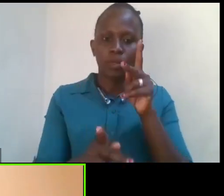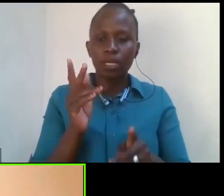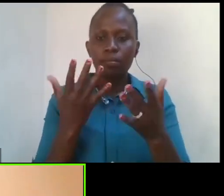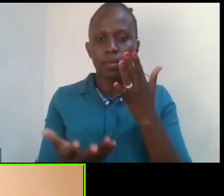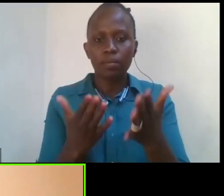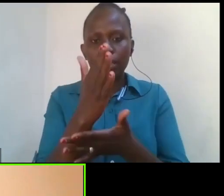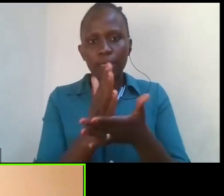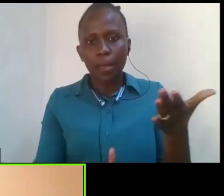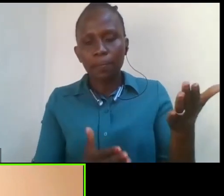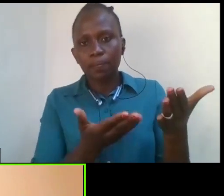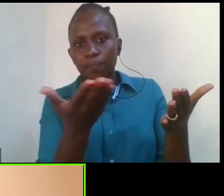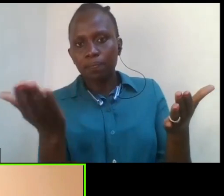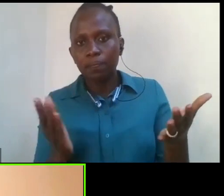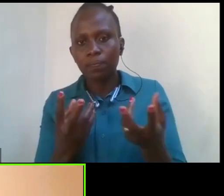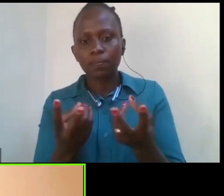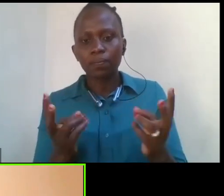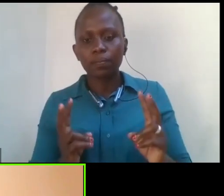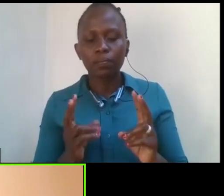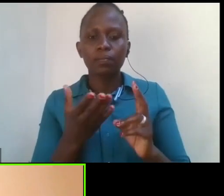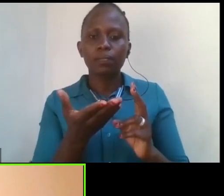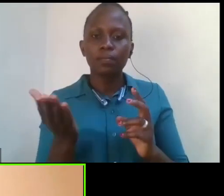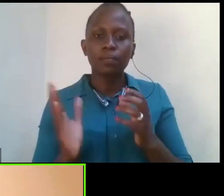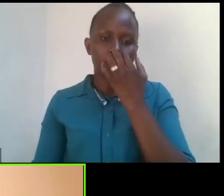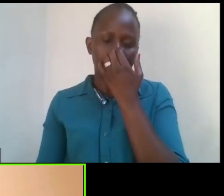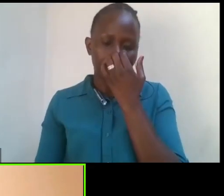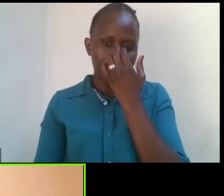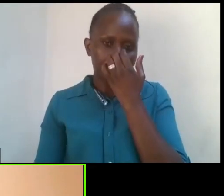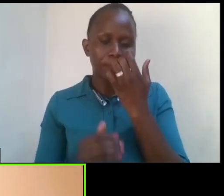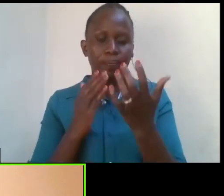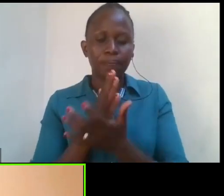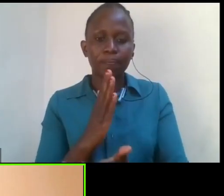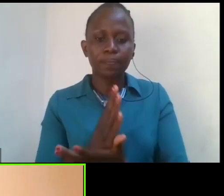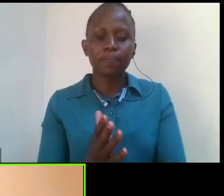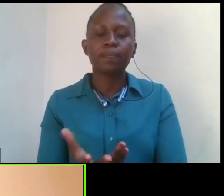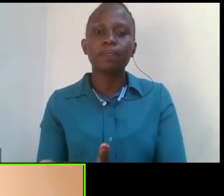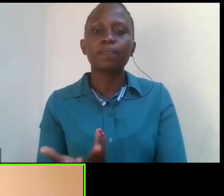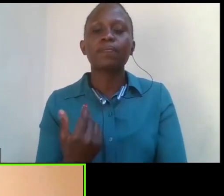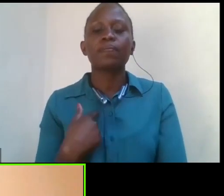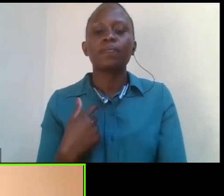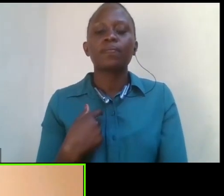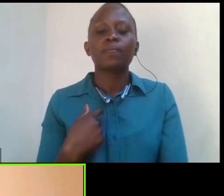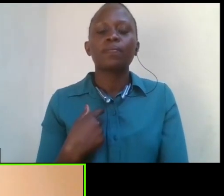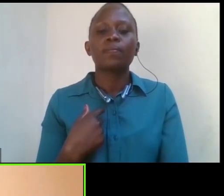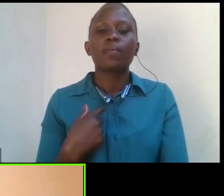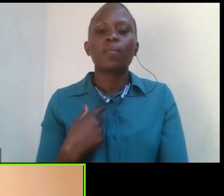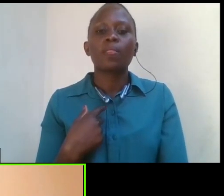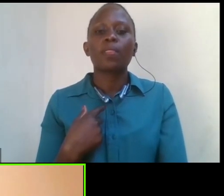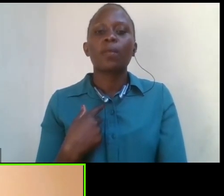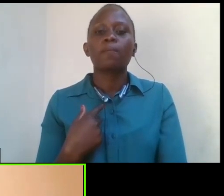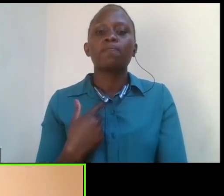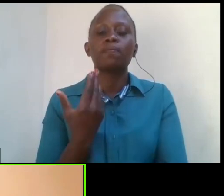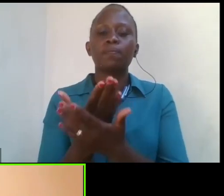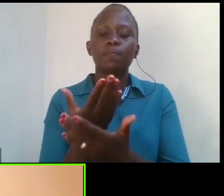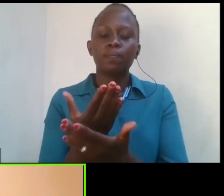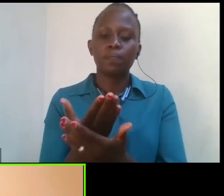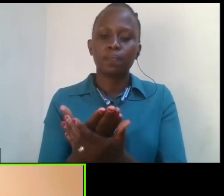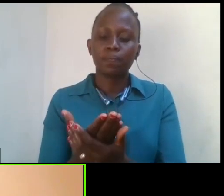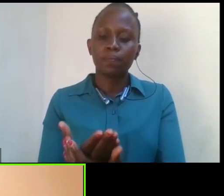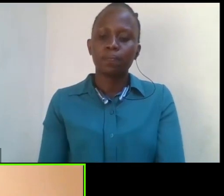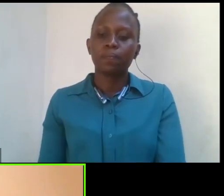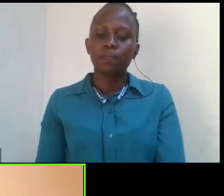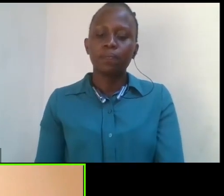the panelists who are into this space, is that I would urge you to,